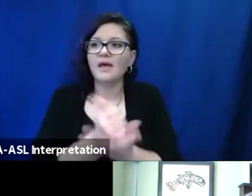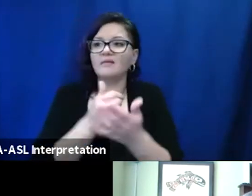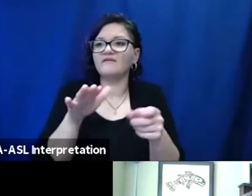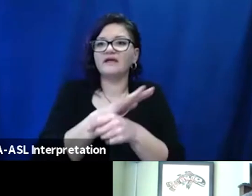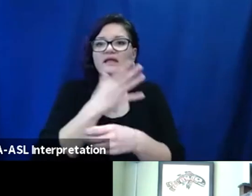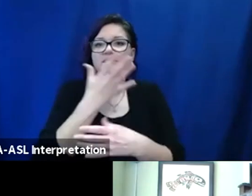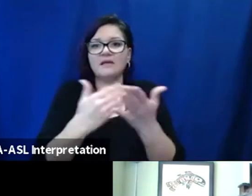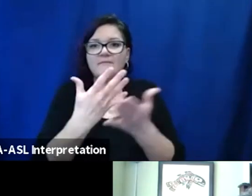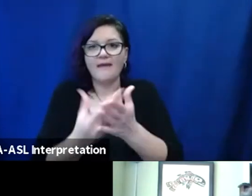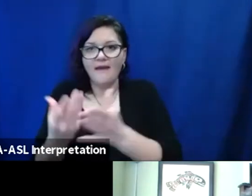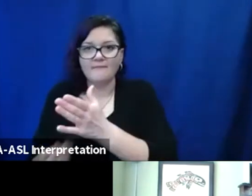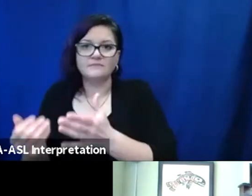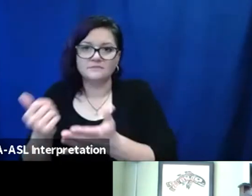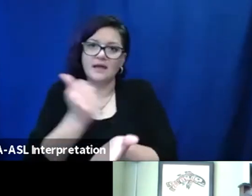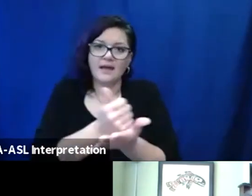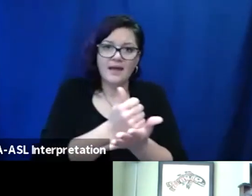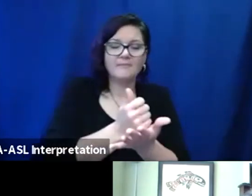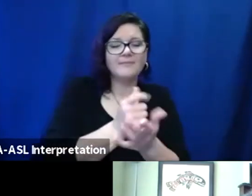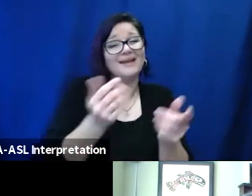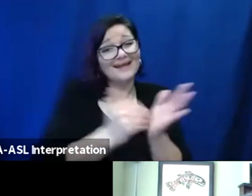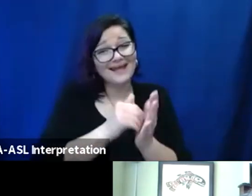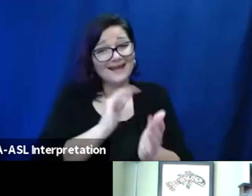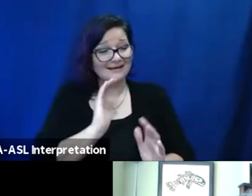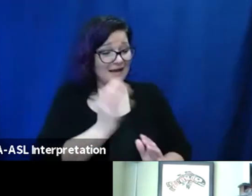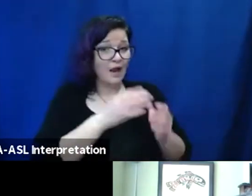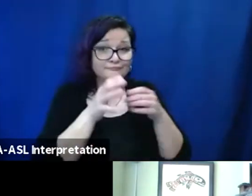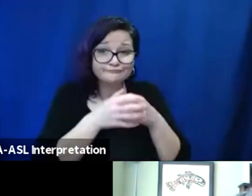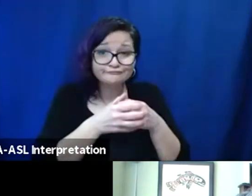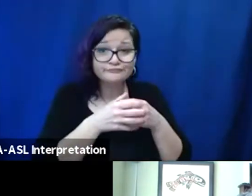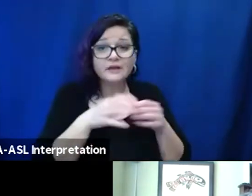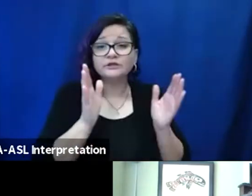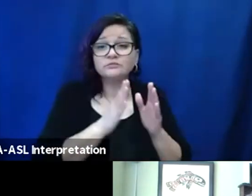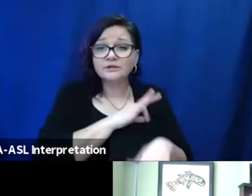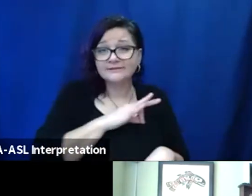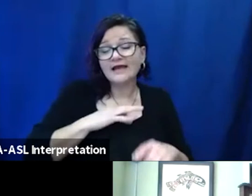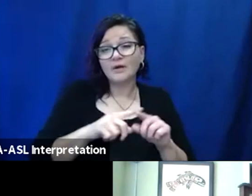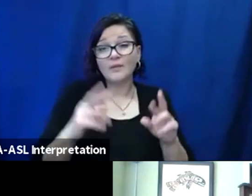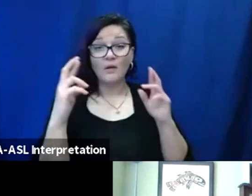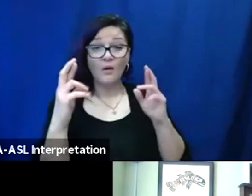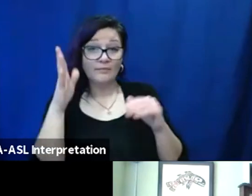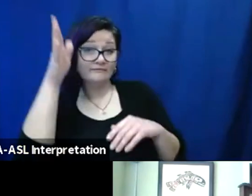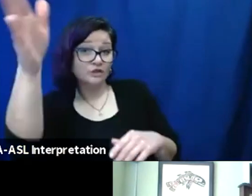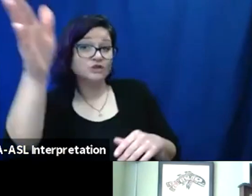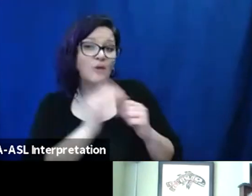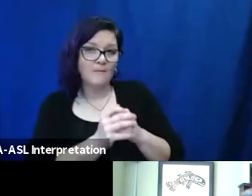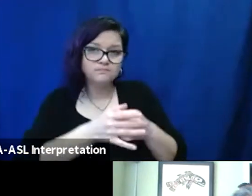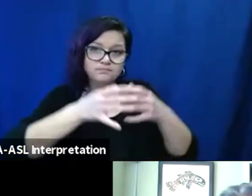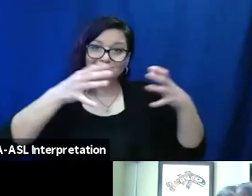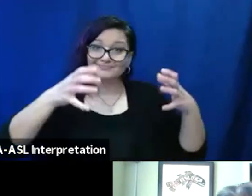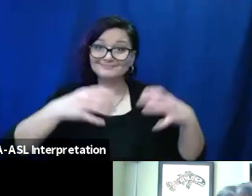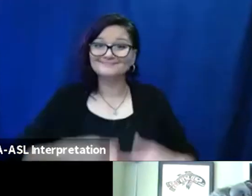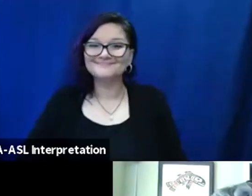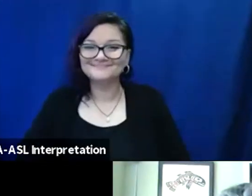gaps. But again, we're a small staff, but we hope that's going to change in the future.